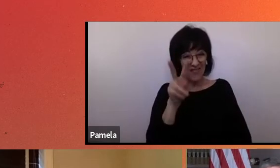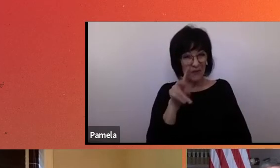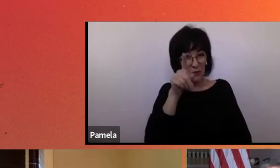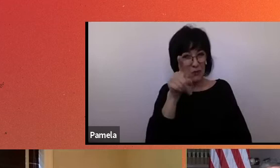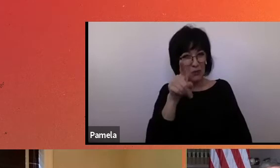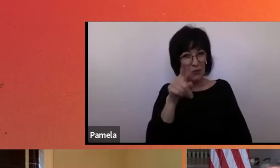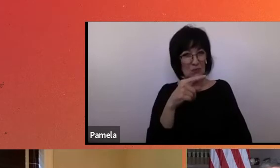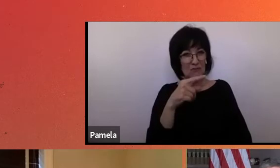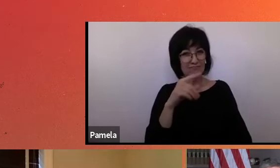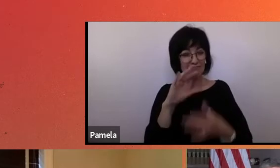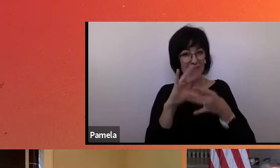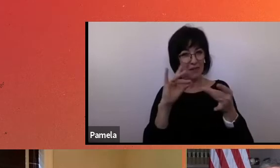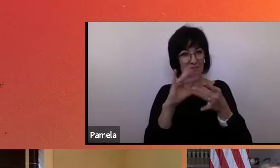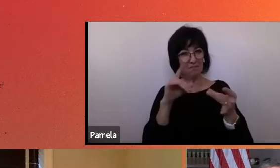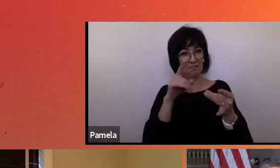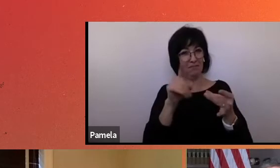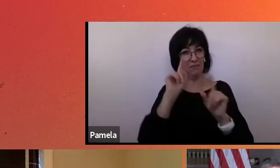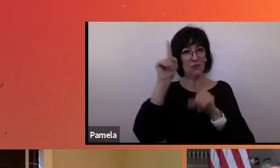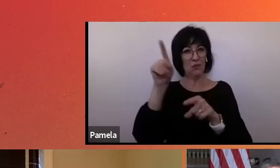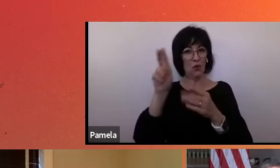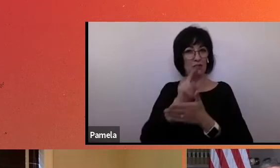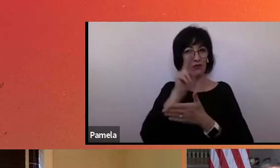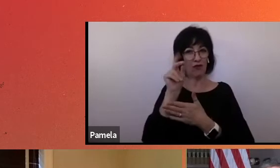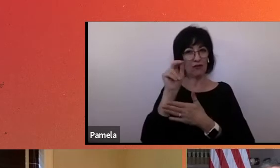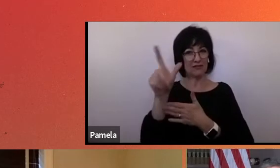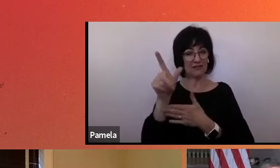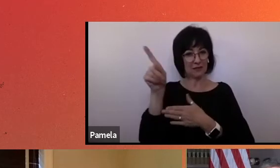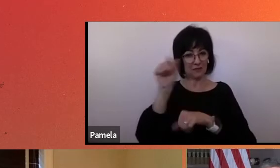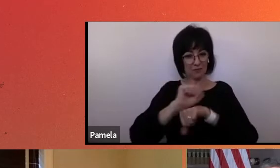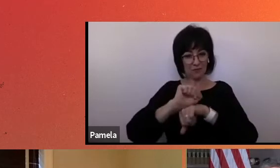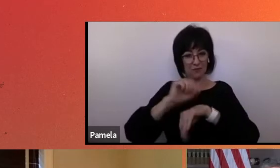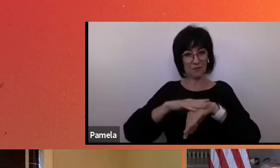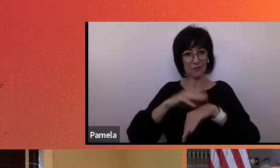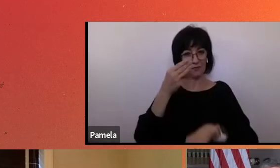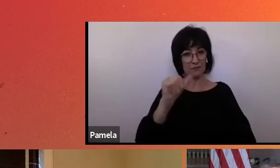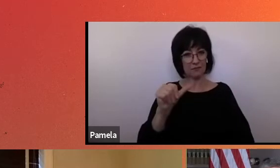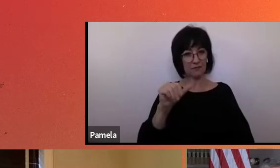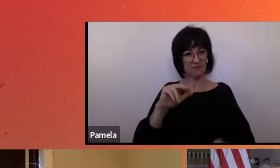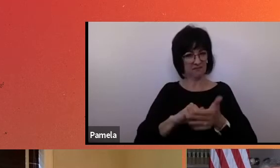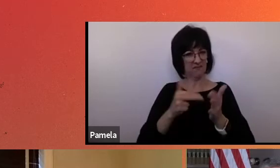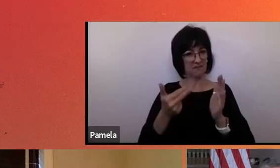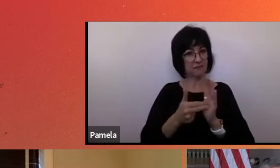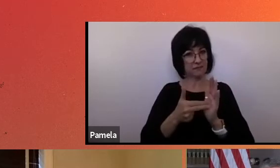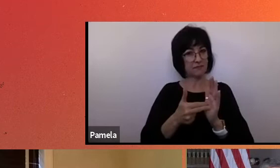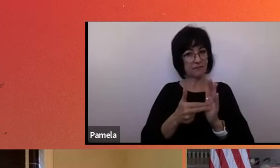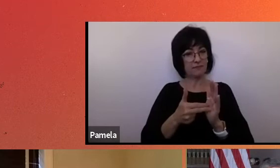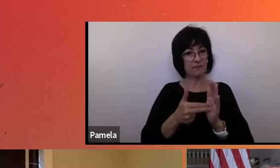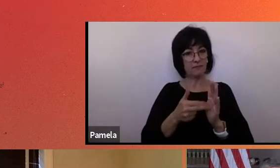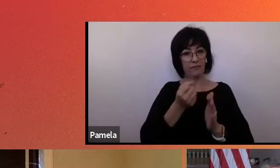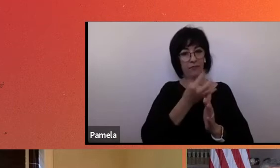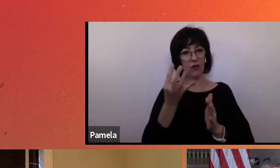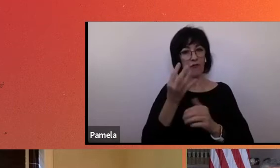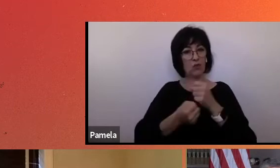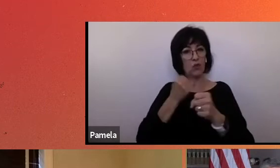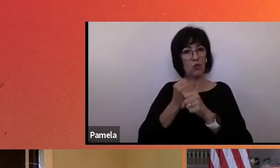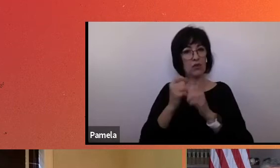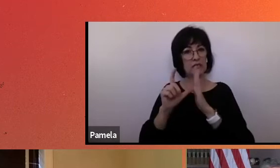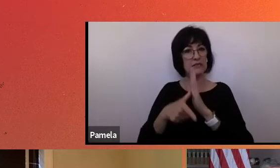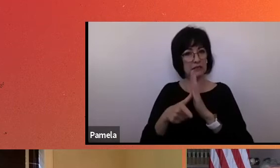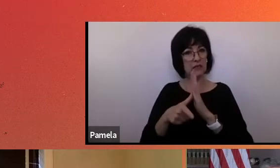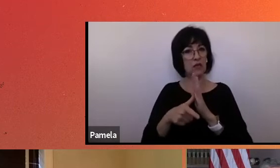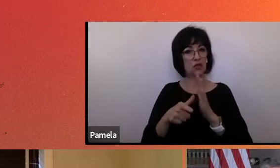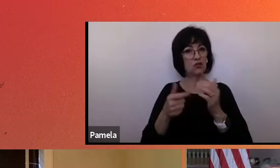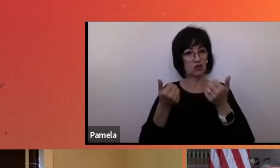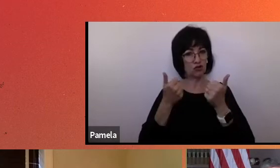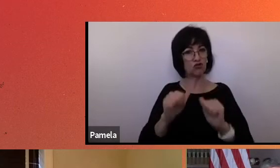And so yes, a couple of years later, the board there at Milford School District tried to integrate the schools unsuccessfully, I